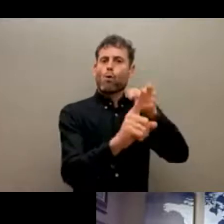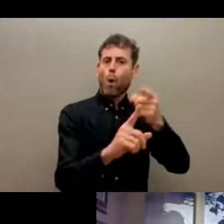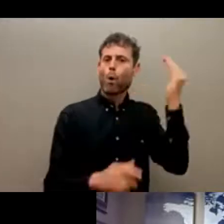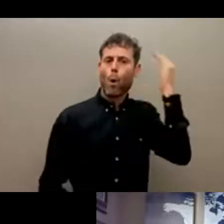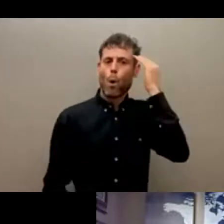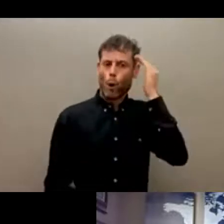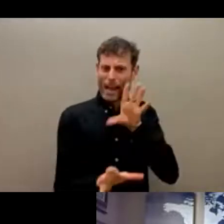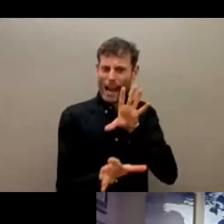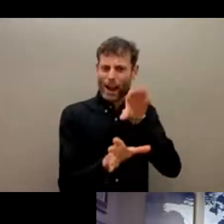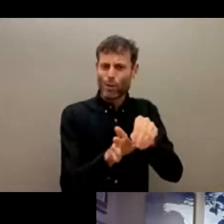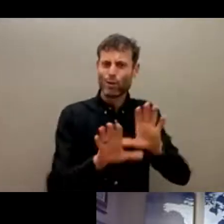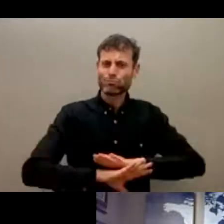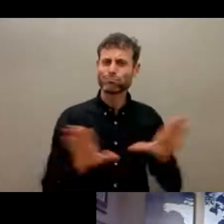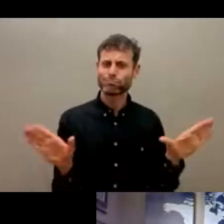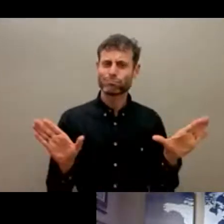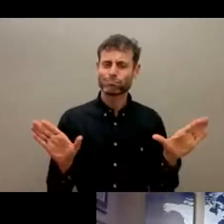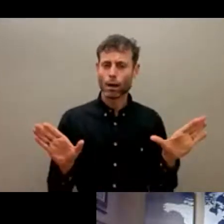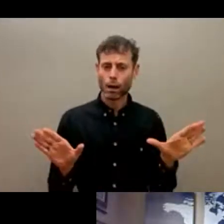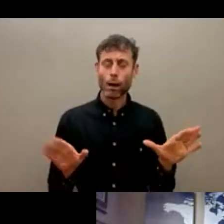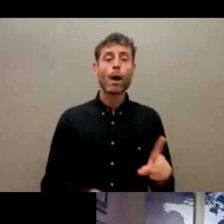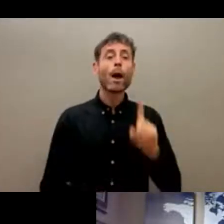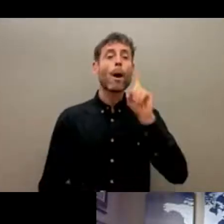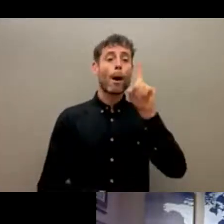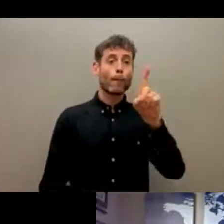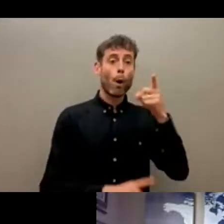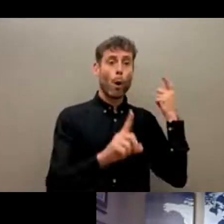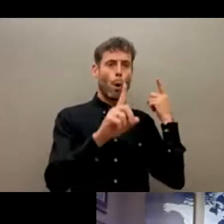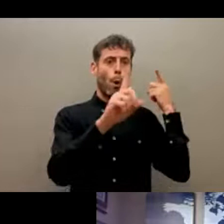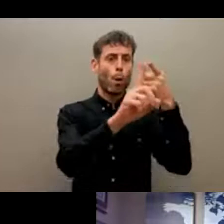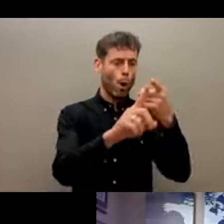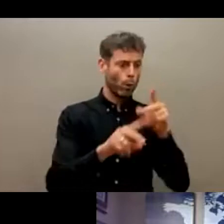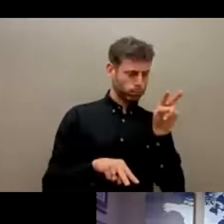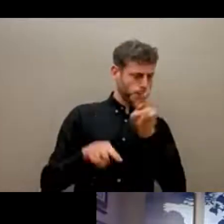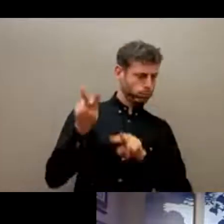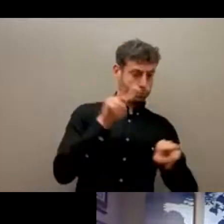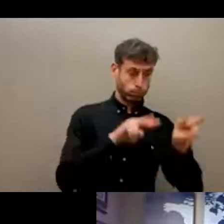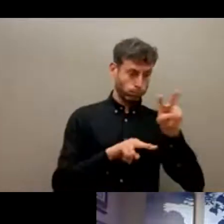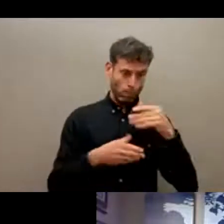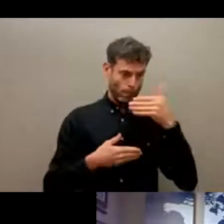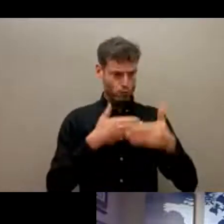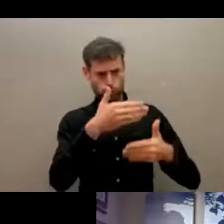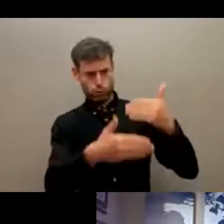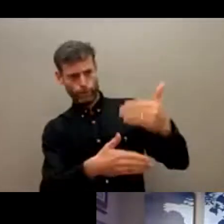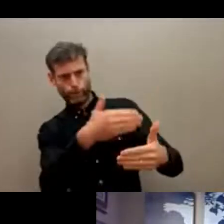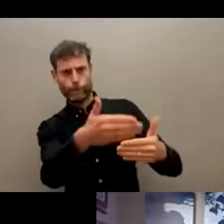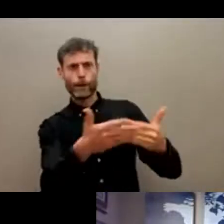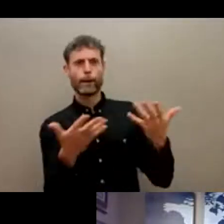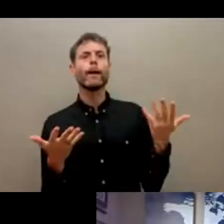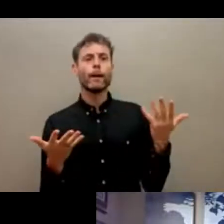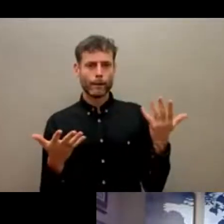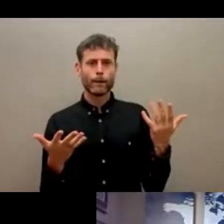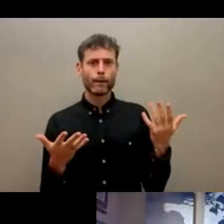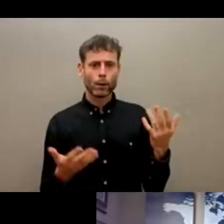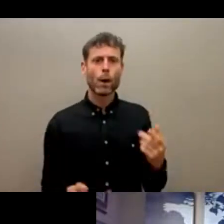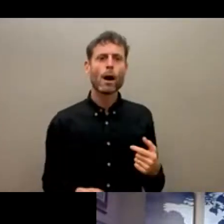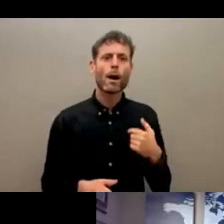change, you need to know where you're going, but we can't steer a boat unless it's in the water. So we have to